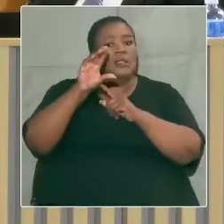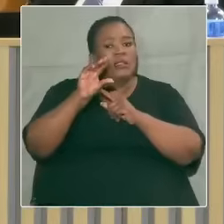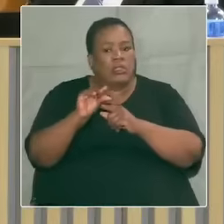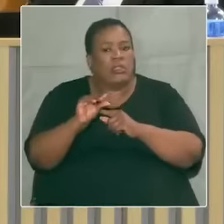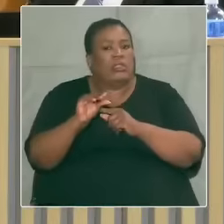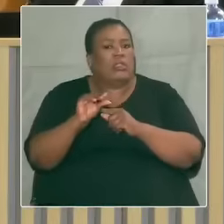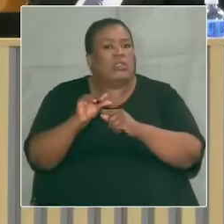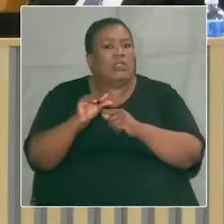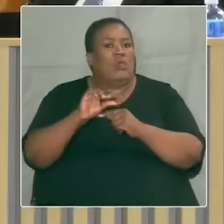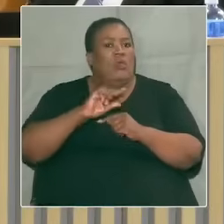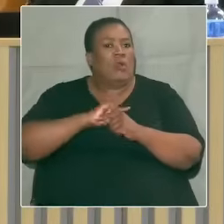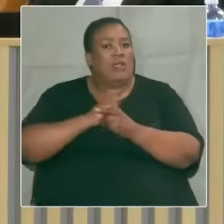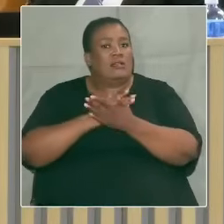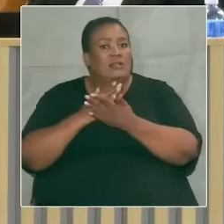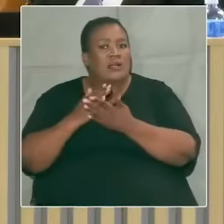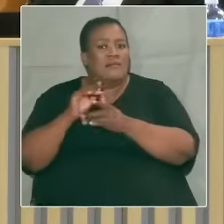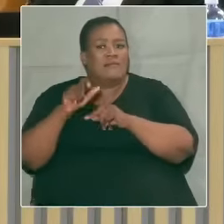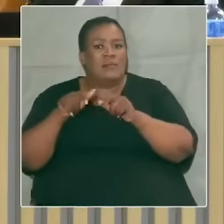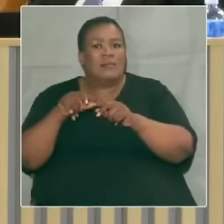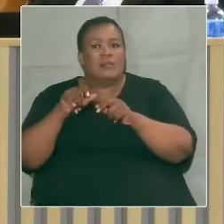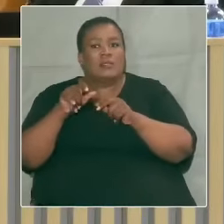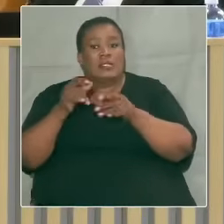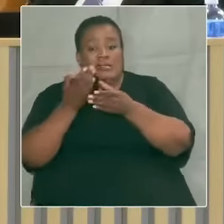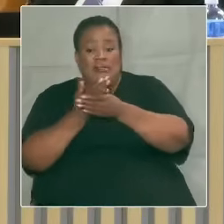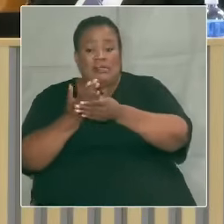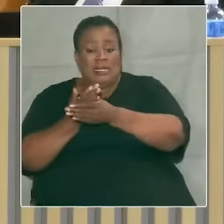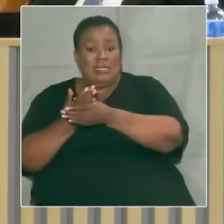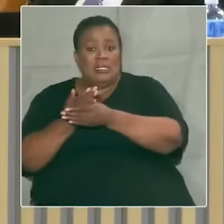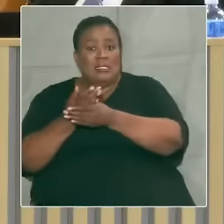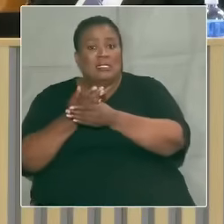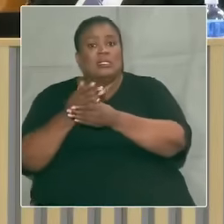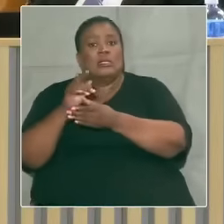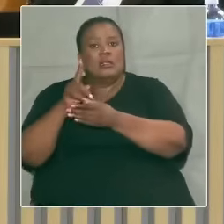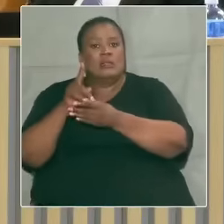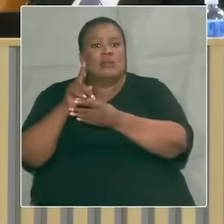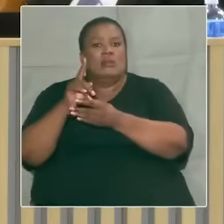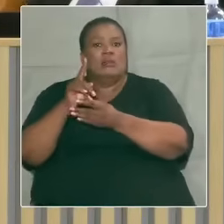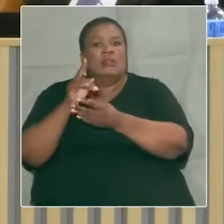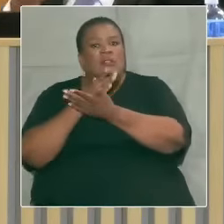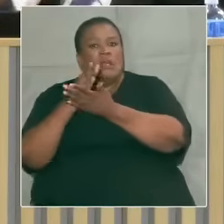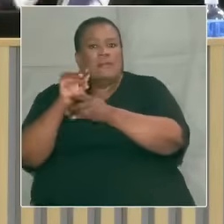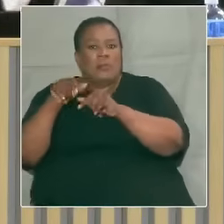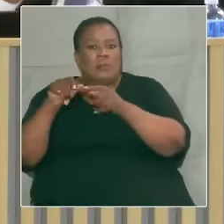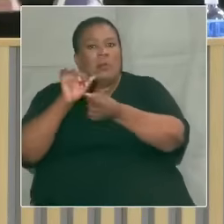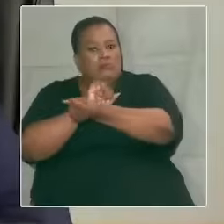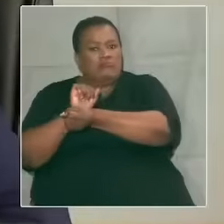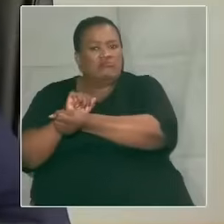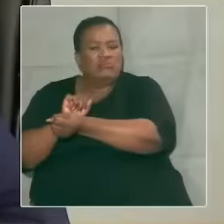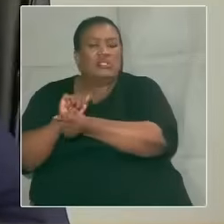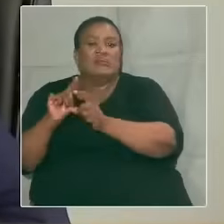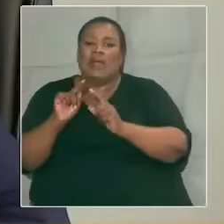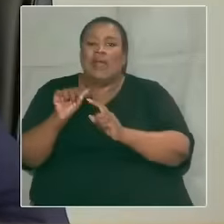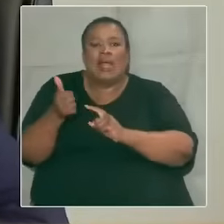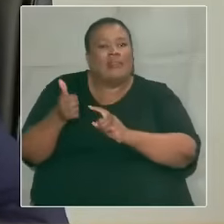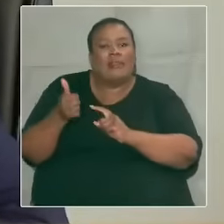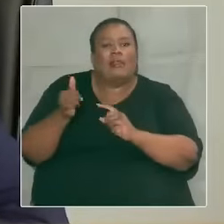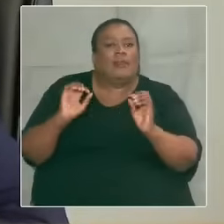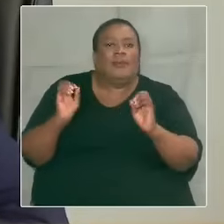were. So please respond to Mr. Mutau's question. Thanks,